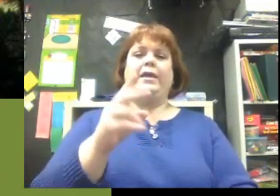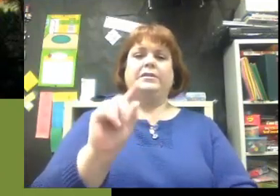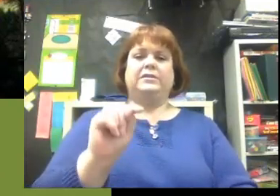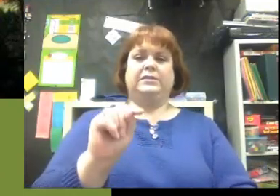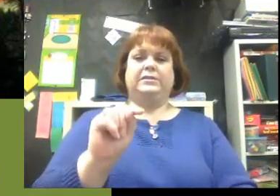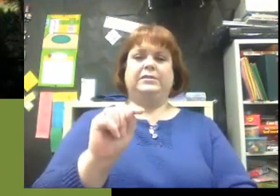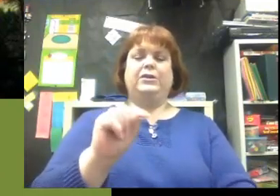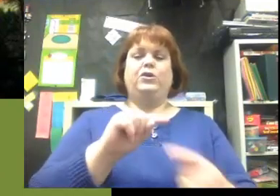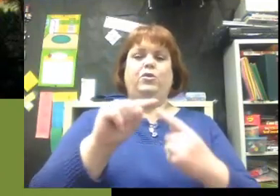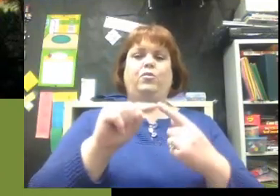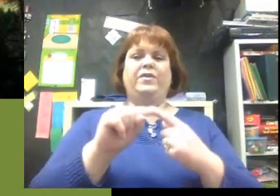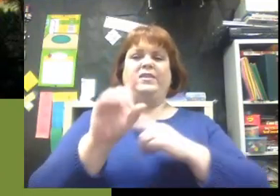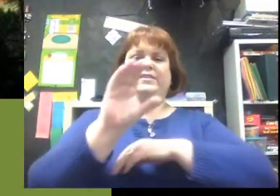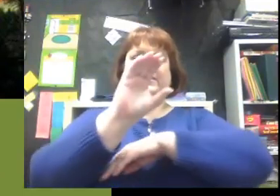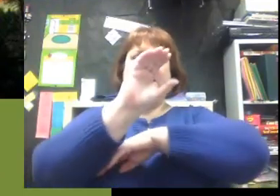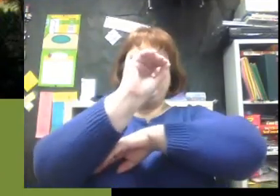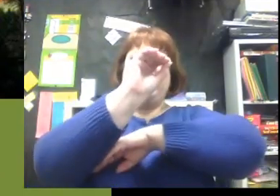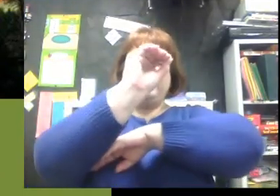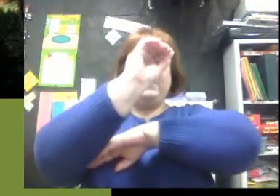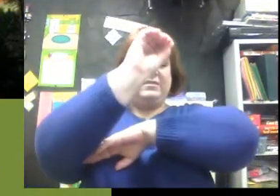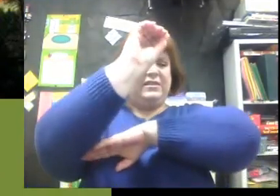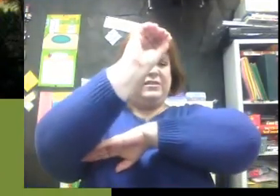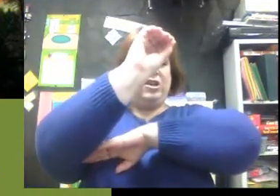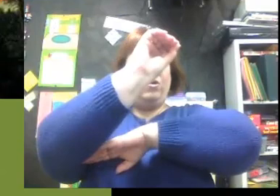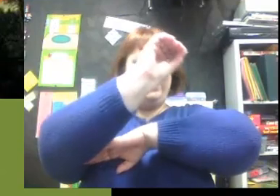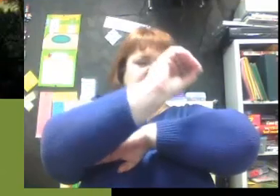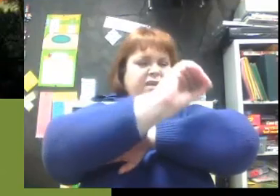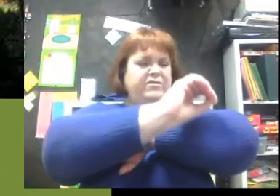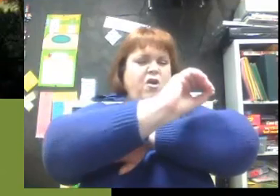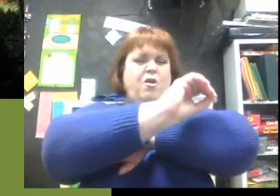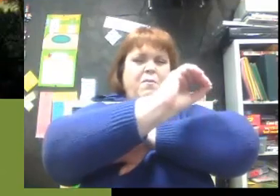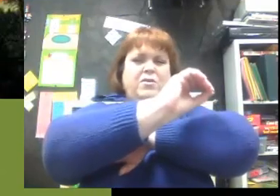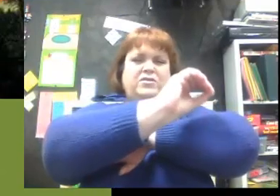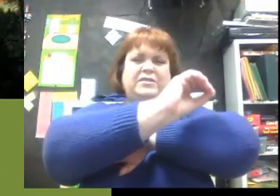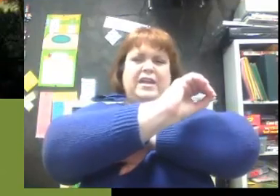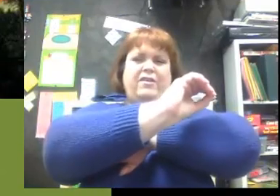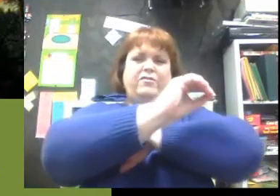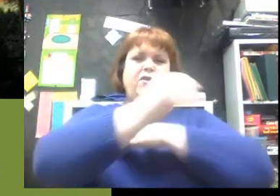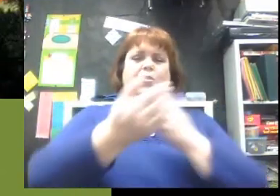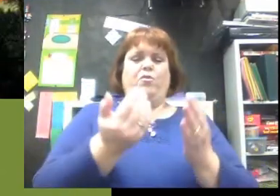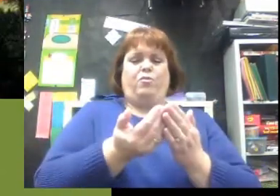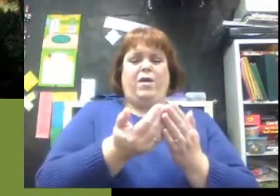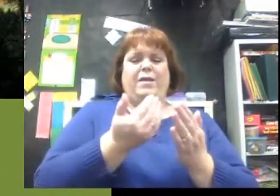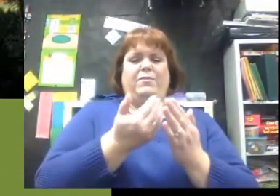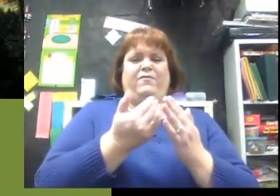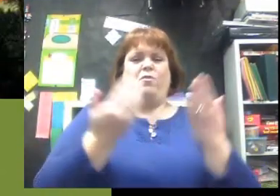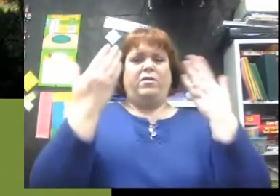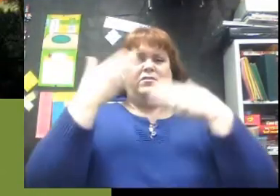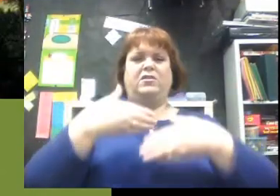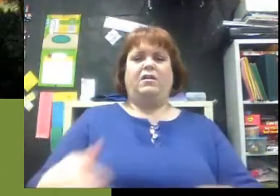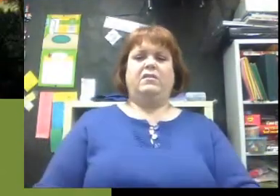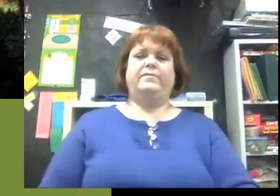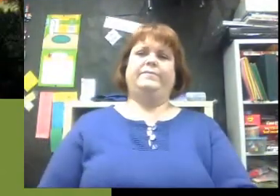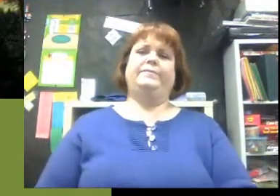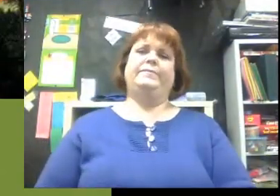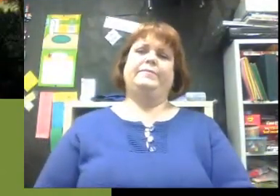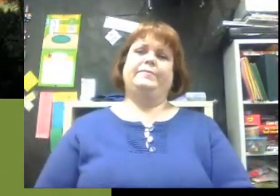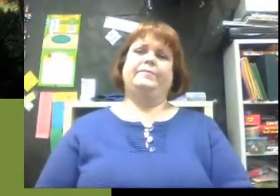Twilight. When the sun is going down, it's almost down, right before dark.